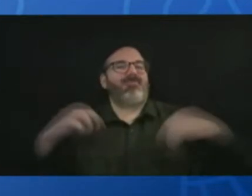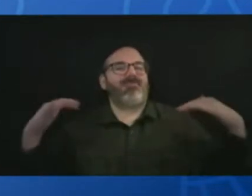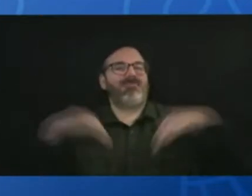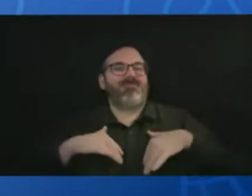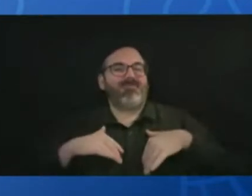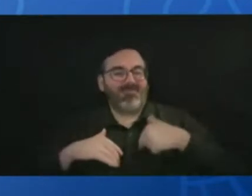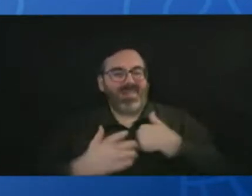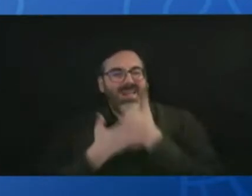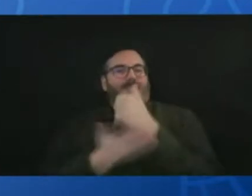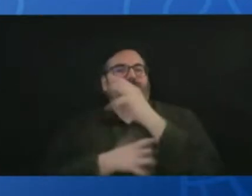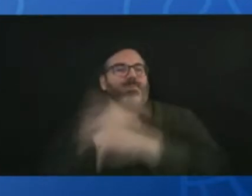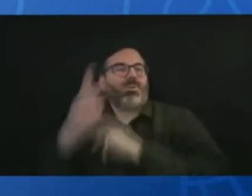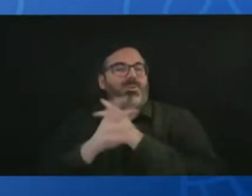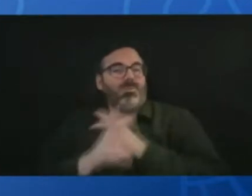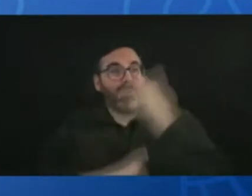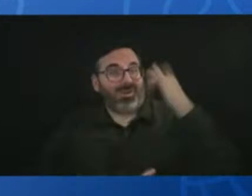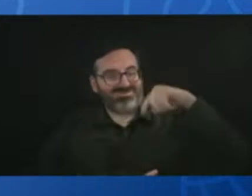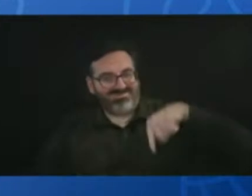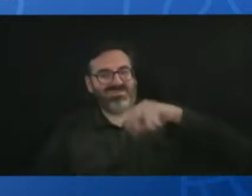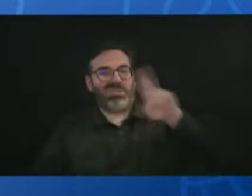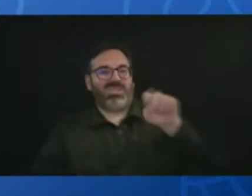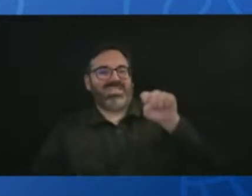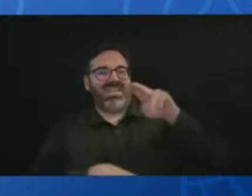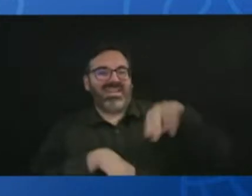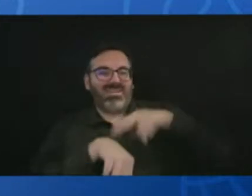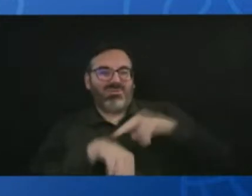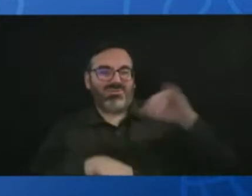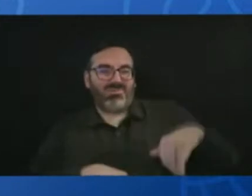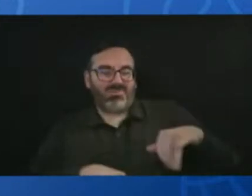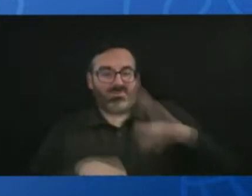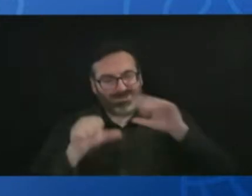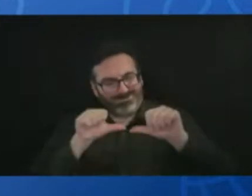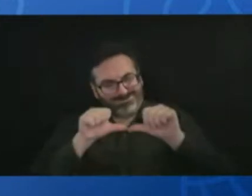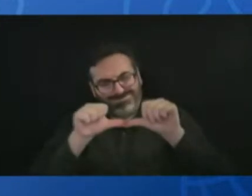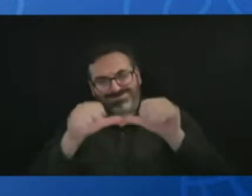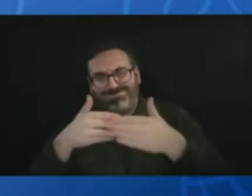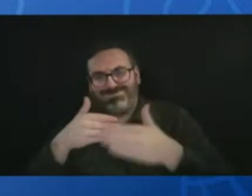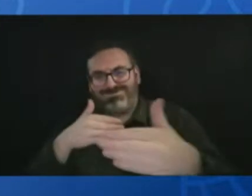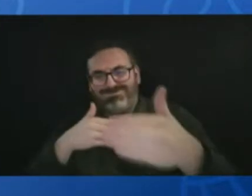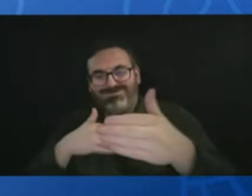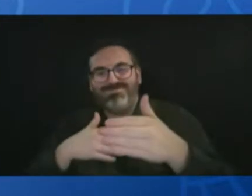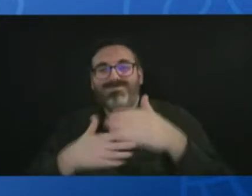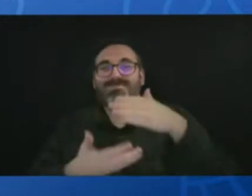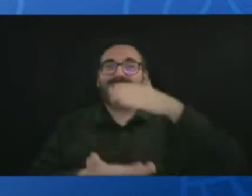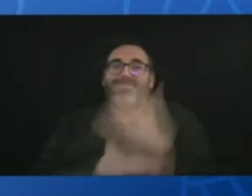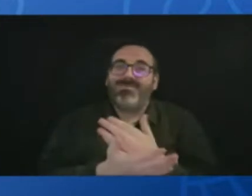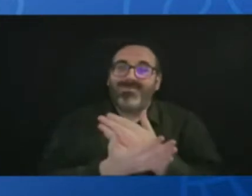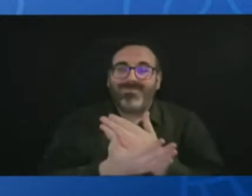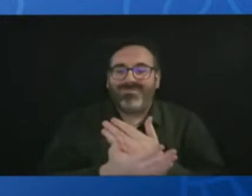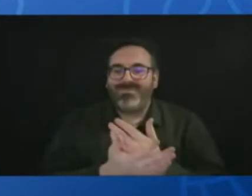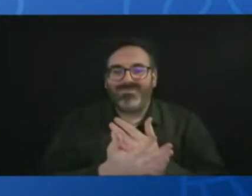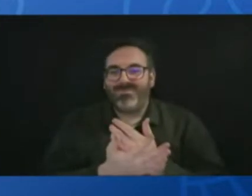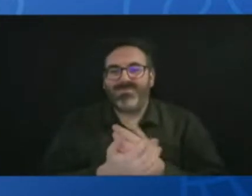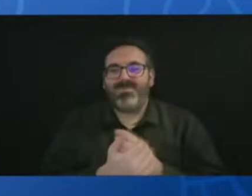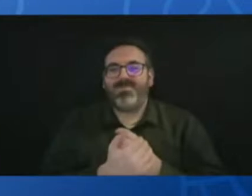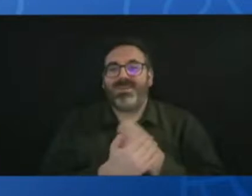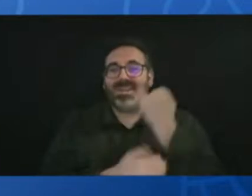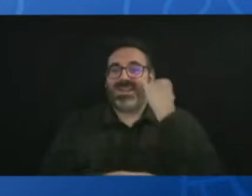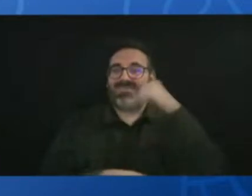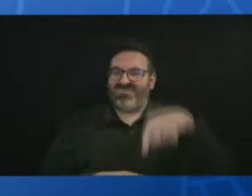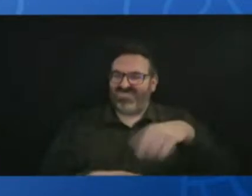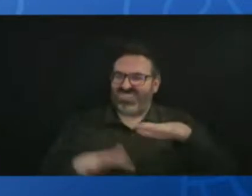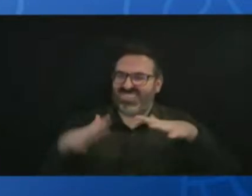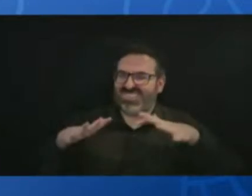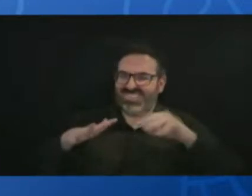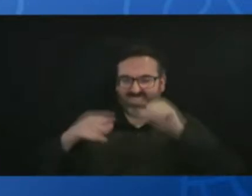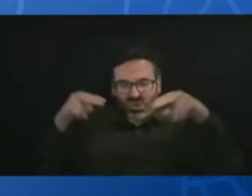to continue. But it wouldn't be able to continue if this nation did not look seriously at where the money was going and the amount